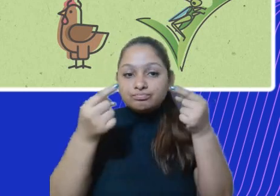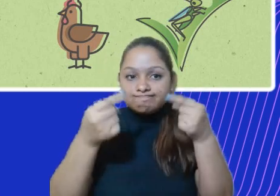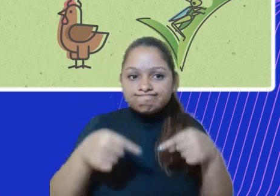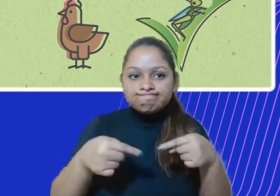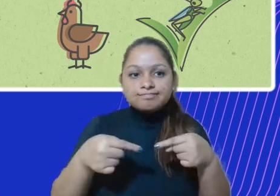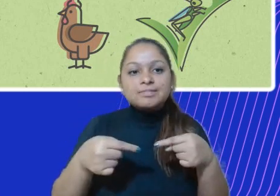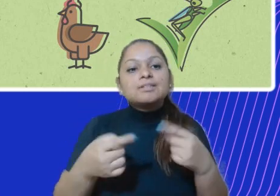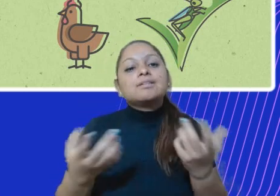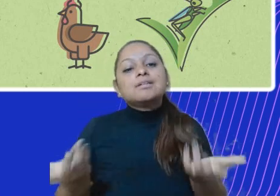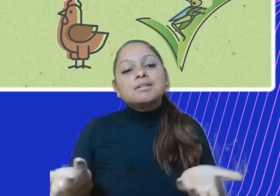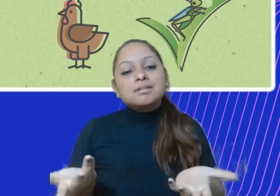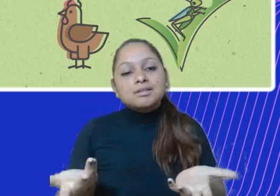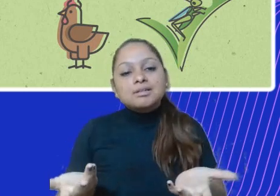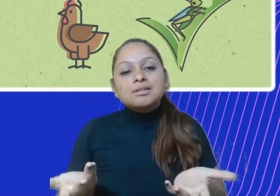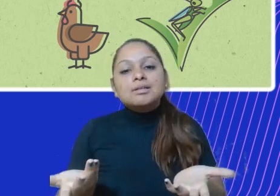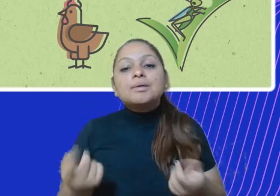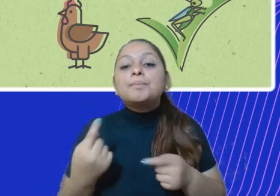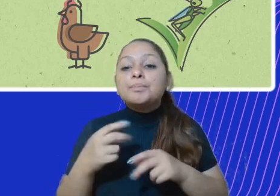and our